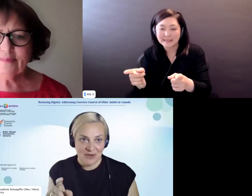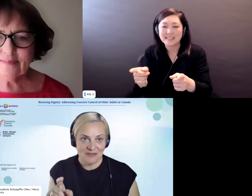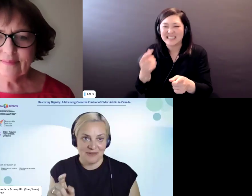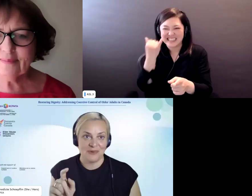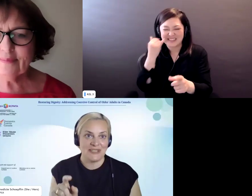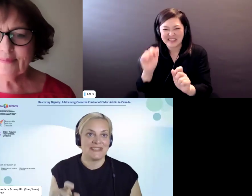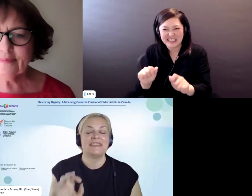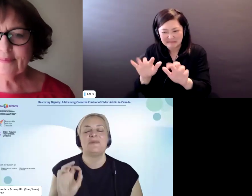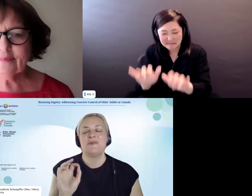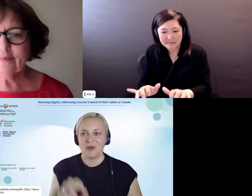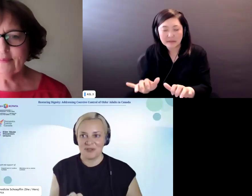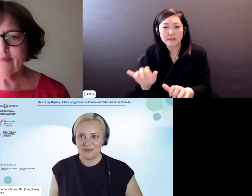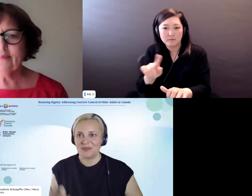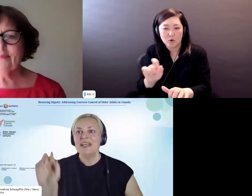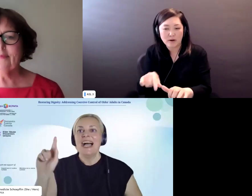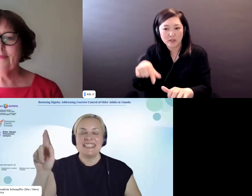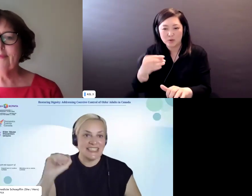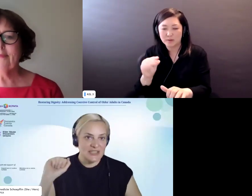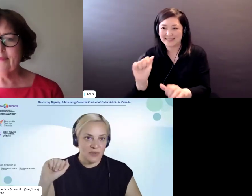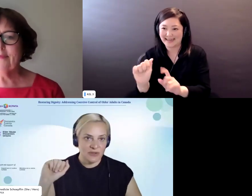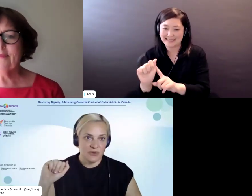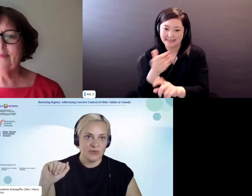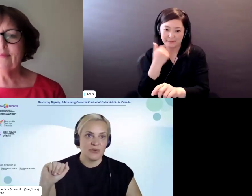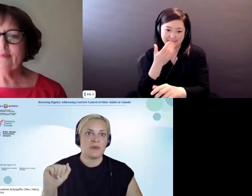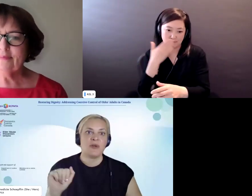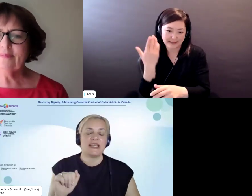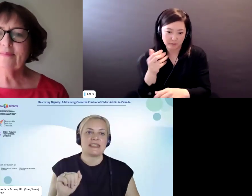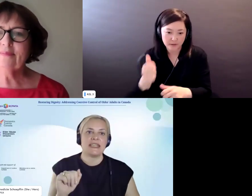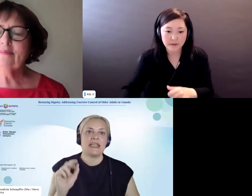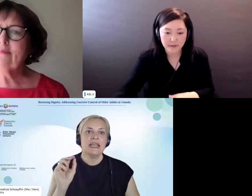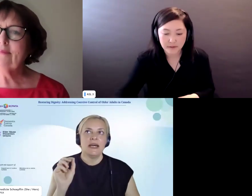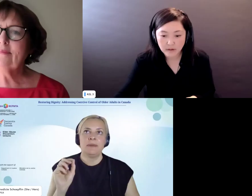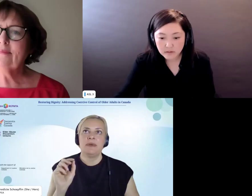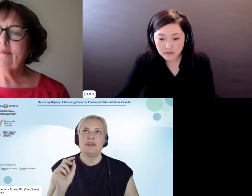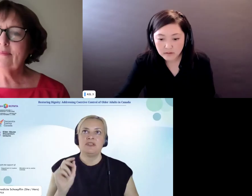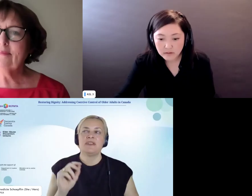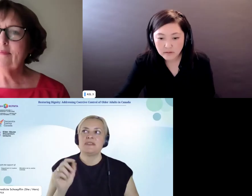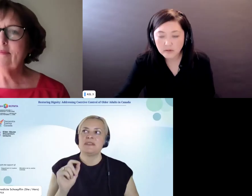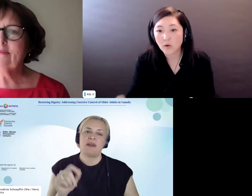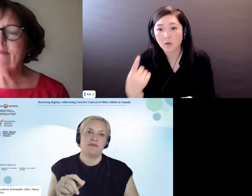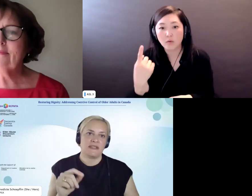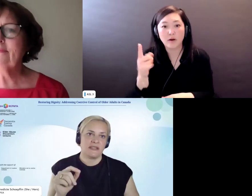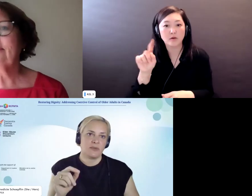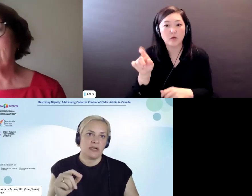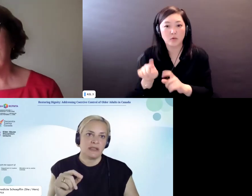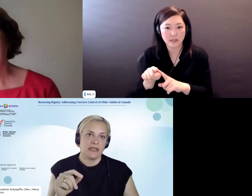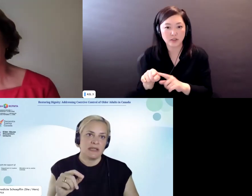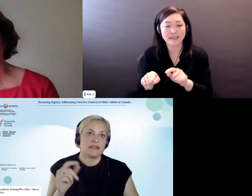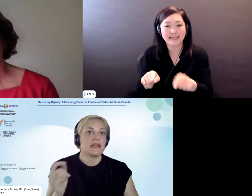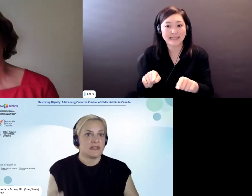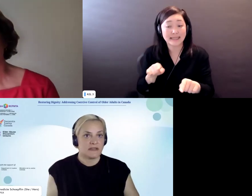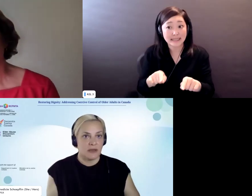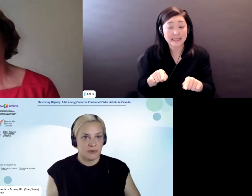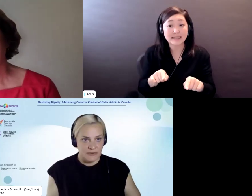keep track of them more easily, that'll be wonderful. I did see one go through, someone asking, does this manifest as well